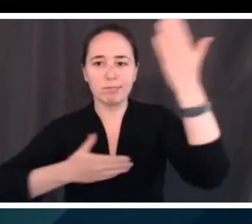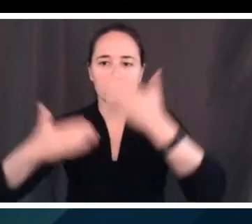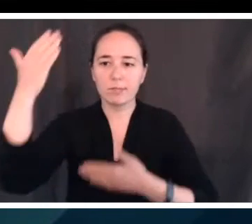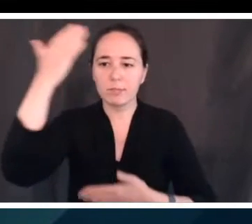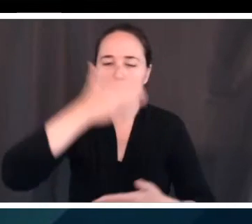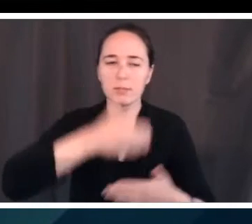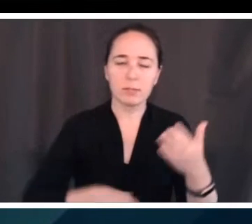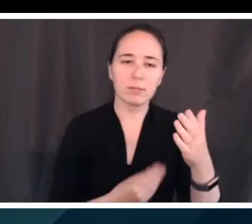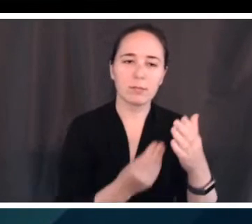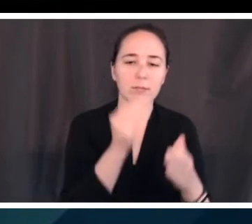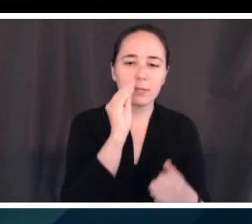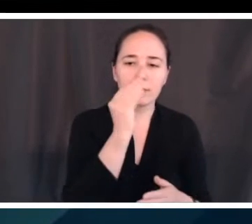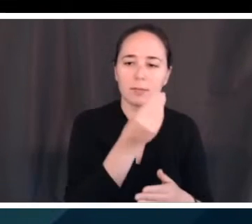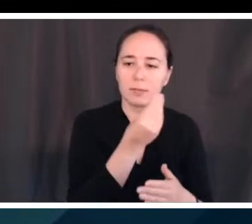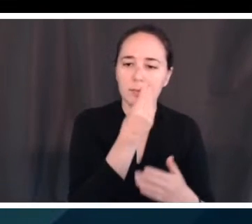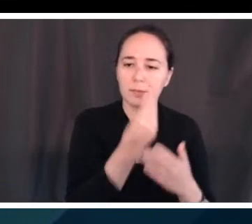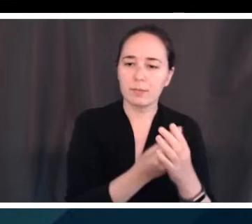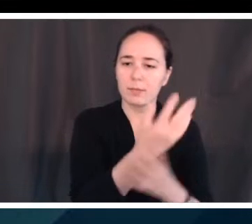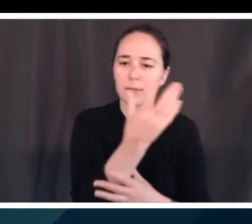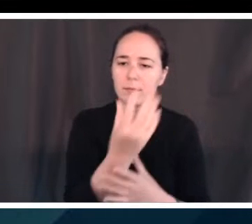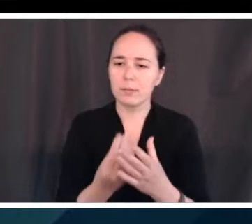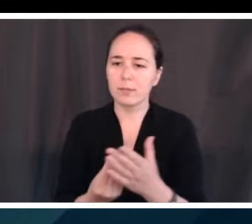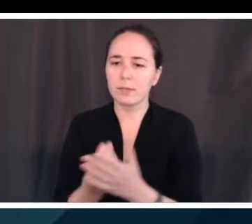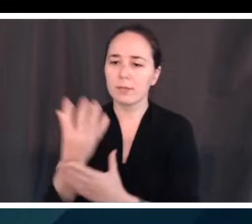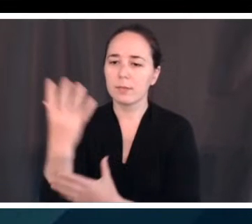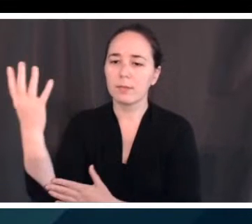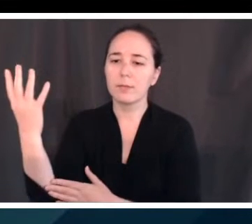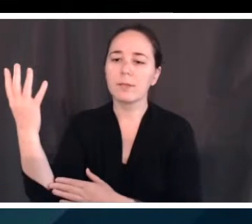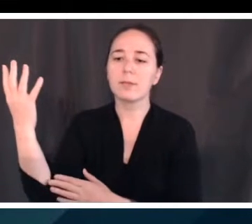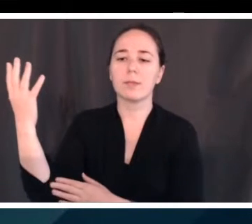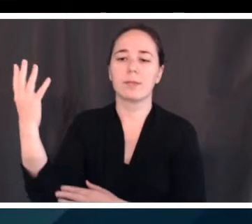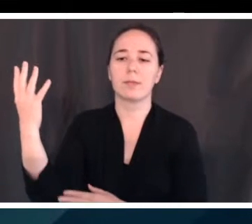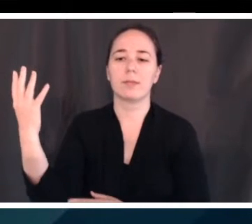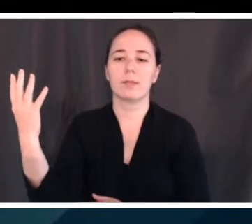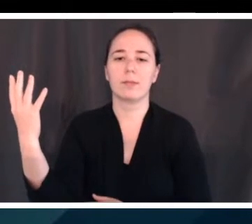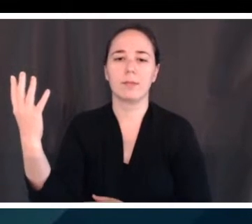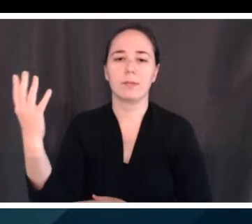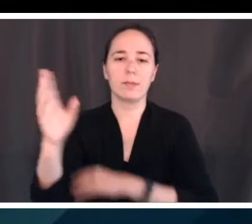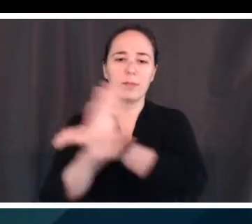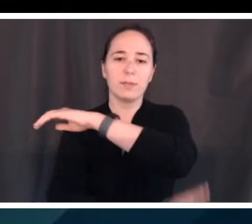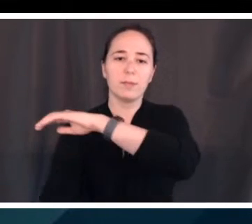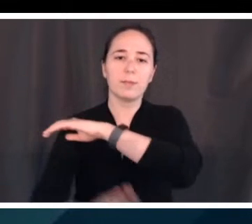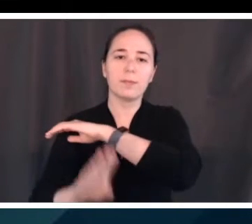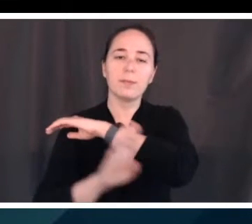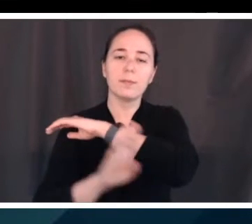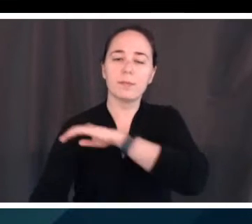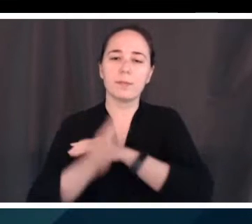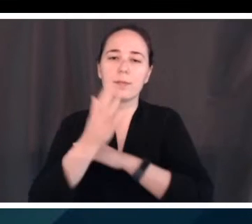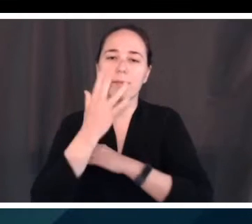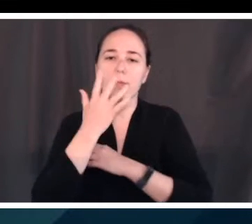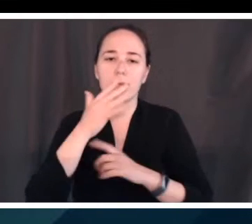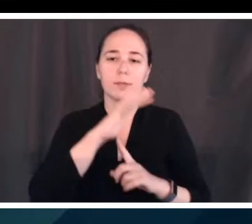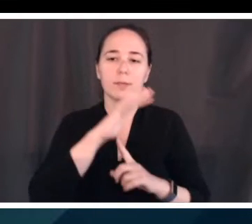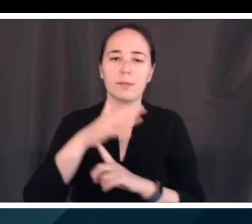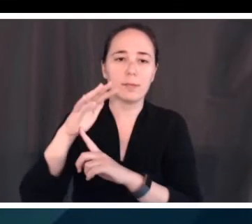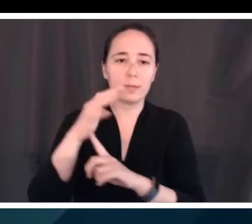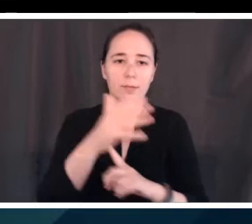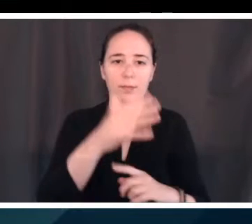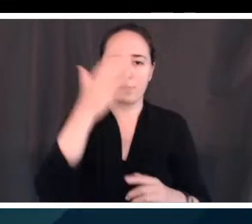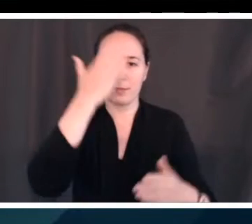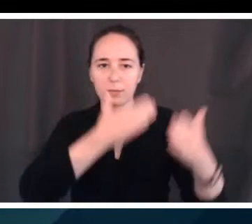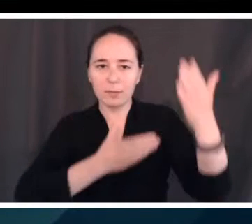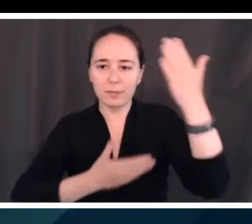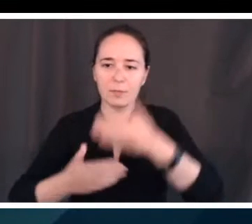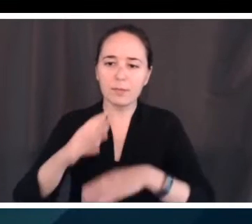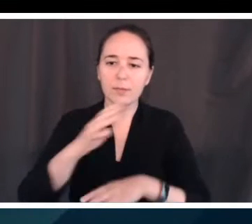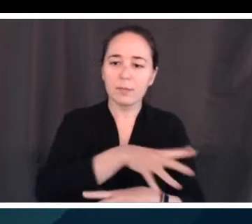the spring, the colors autumn brings. I missed out on the rainbows